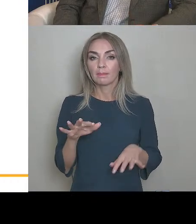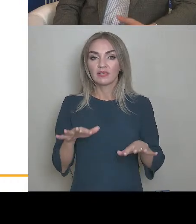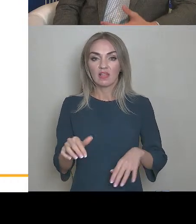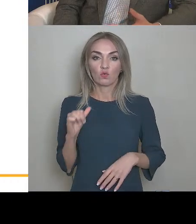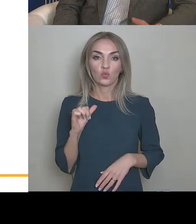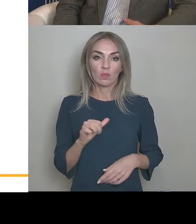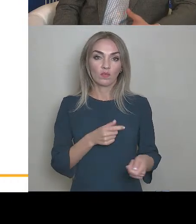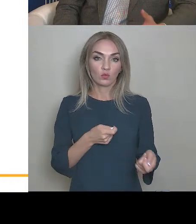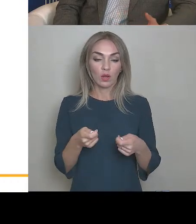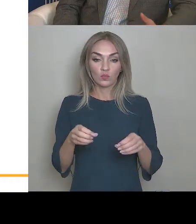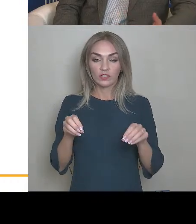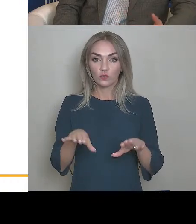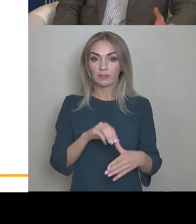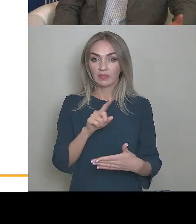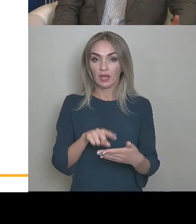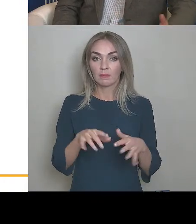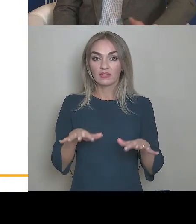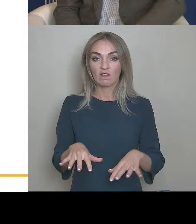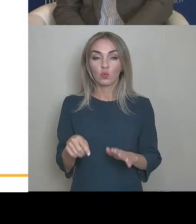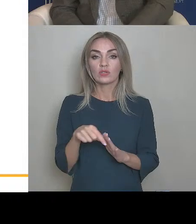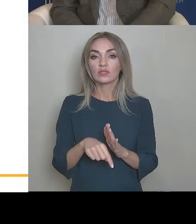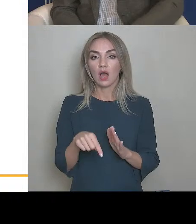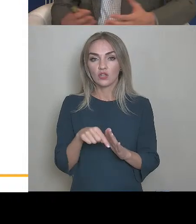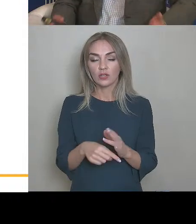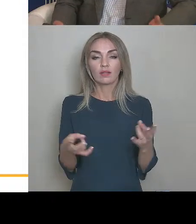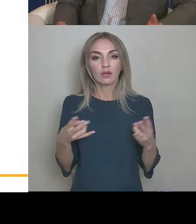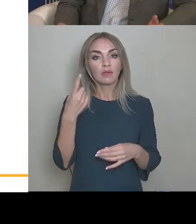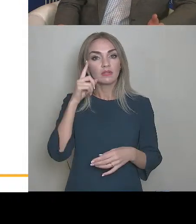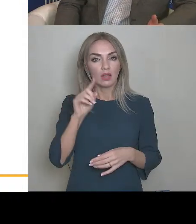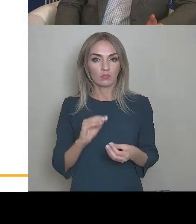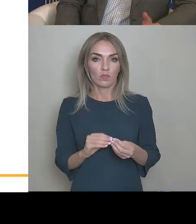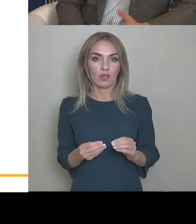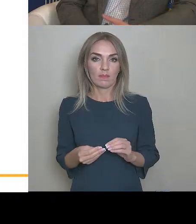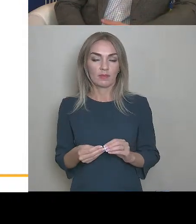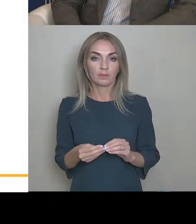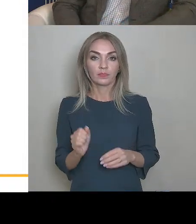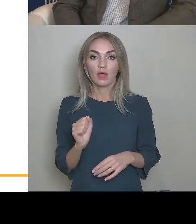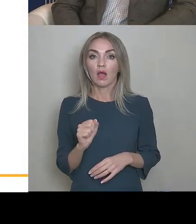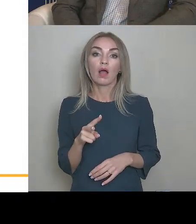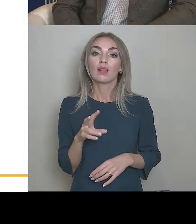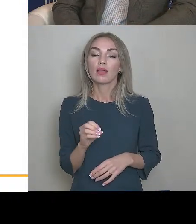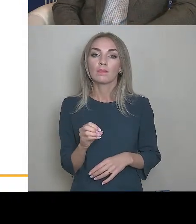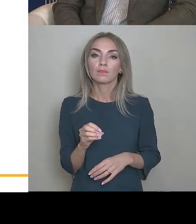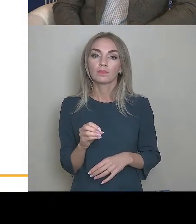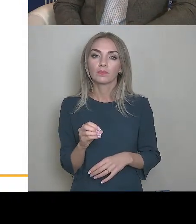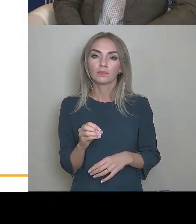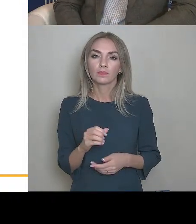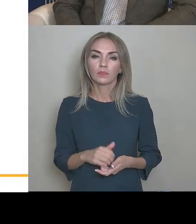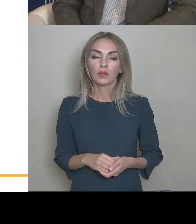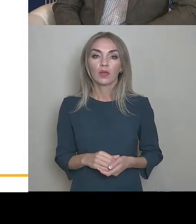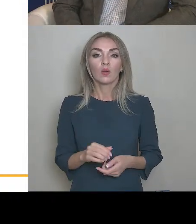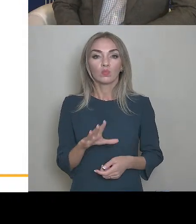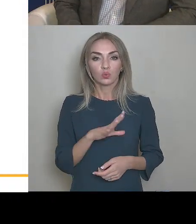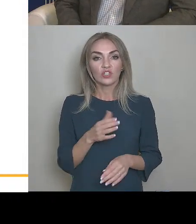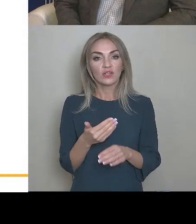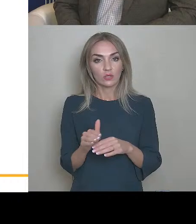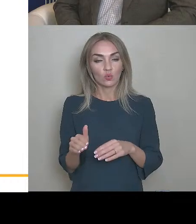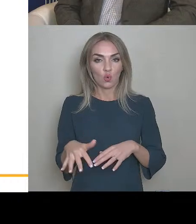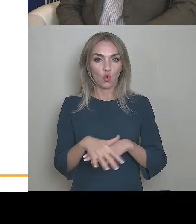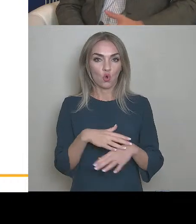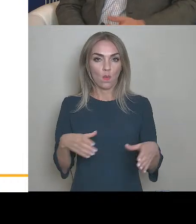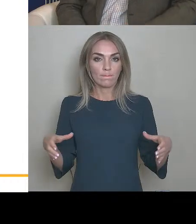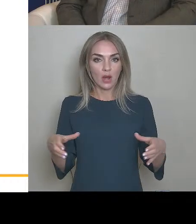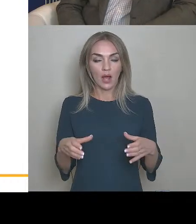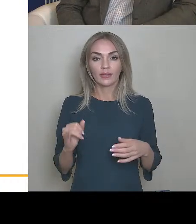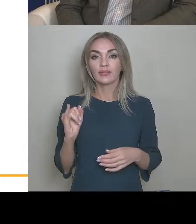that's desirable for local government to be able to resolve the issues of local importance. The person should be aware of these issues, and should